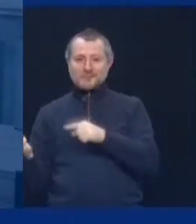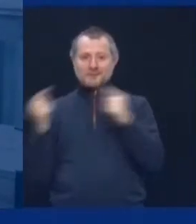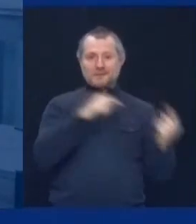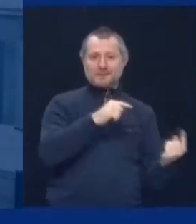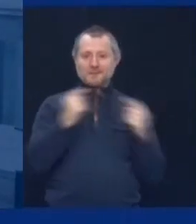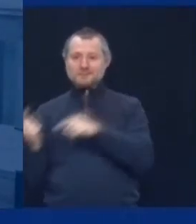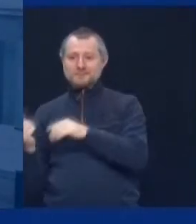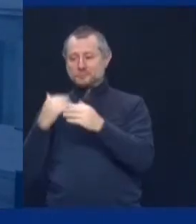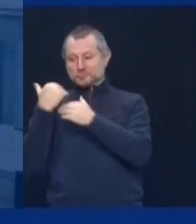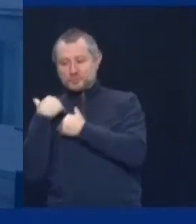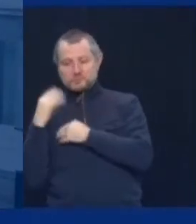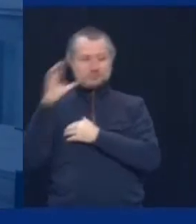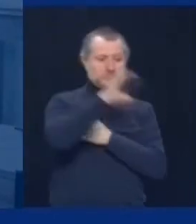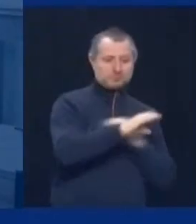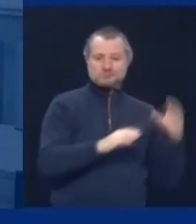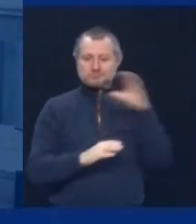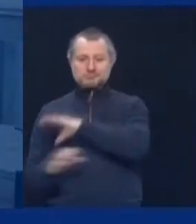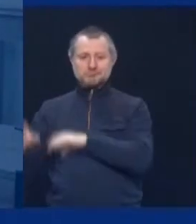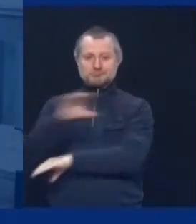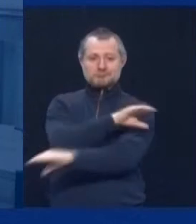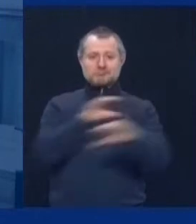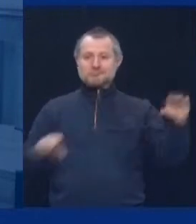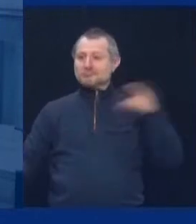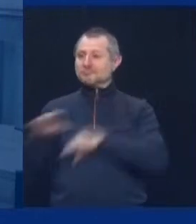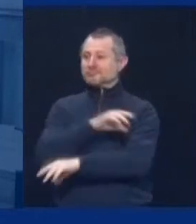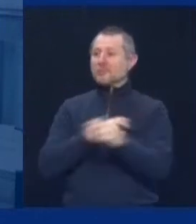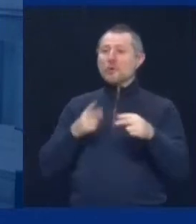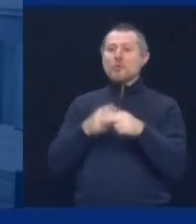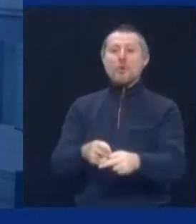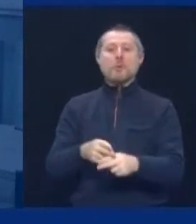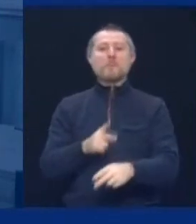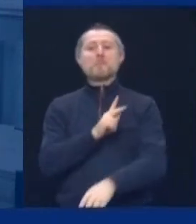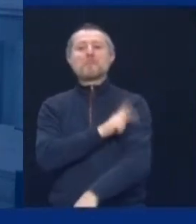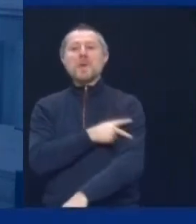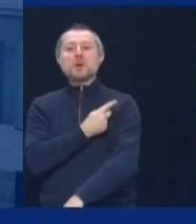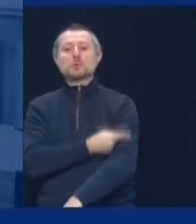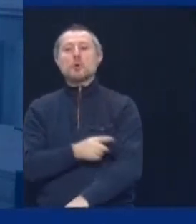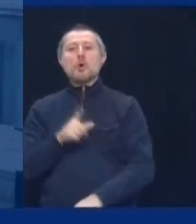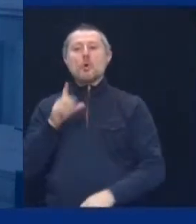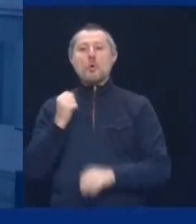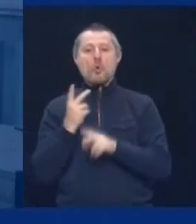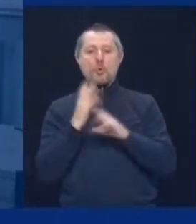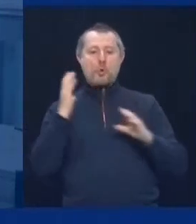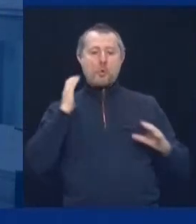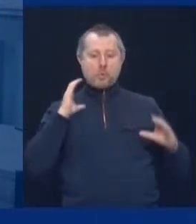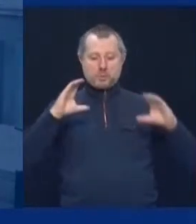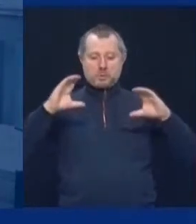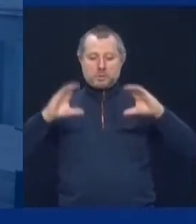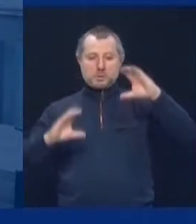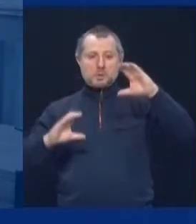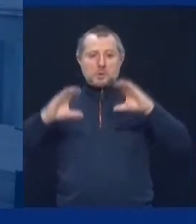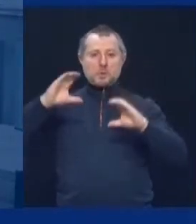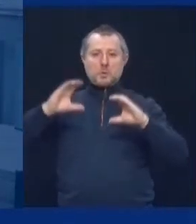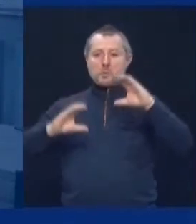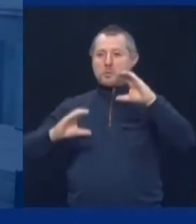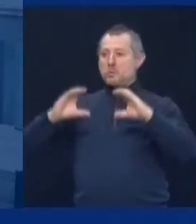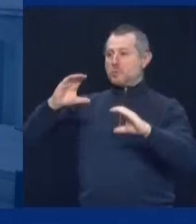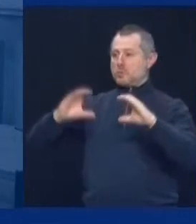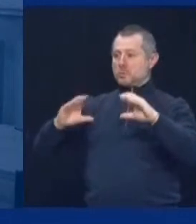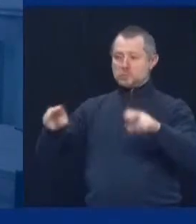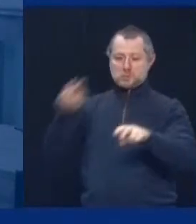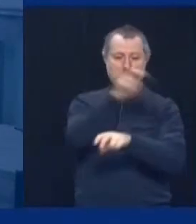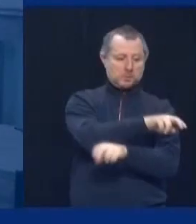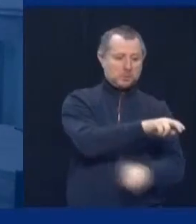burden, what we call patient load balancing. Balance the load so you don't have